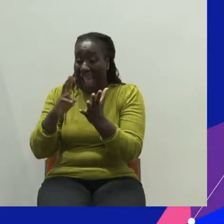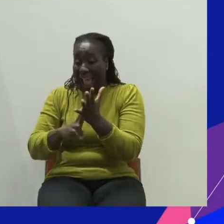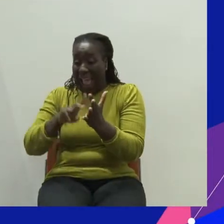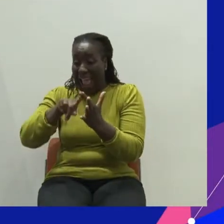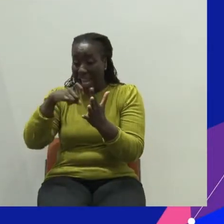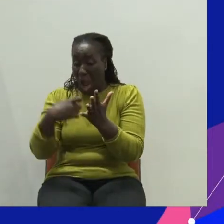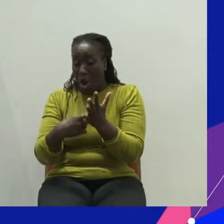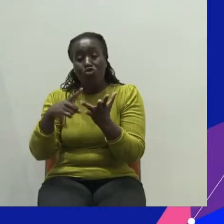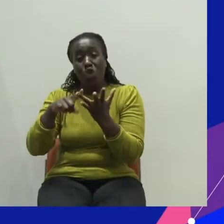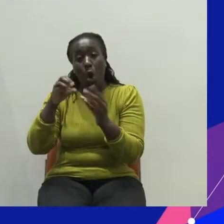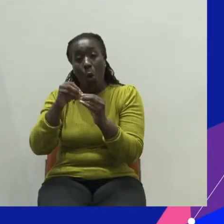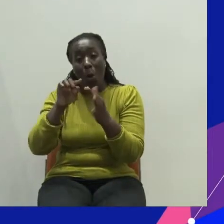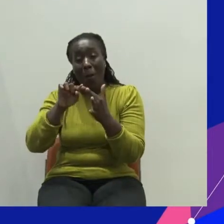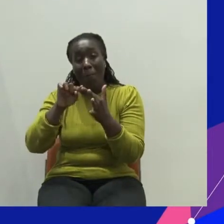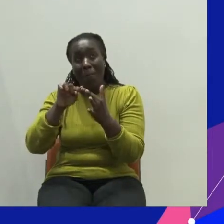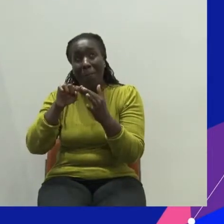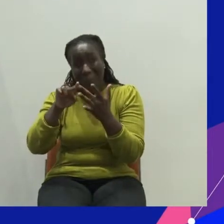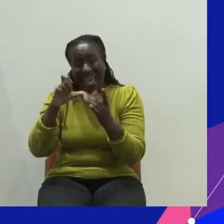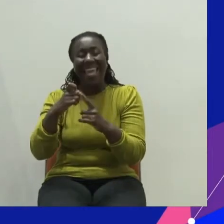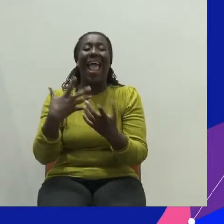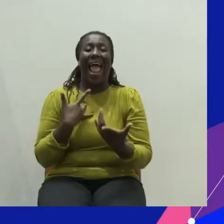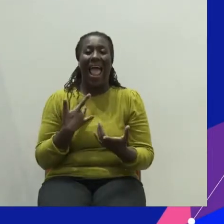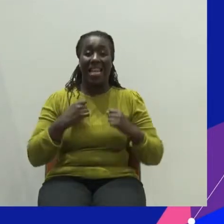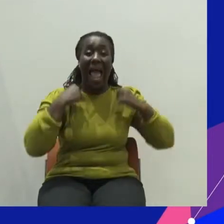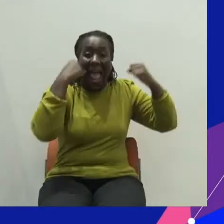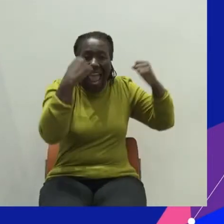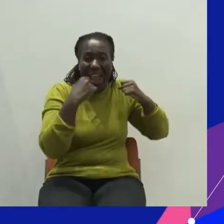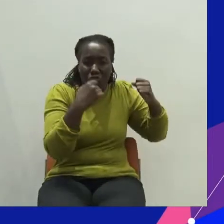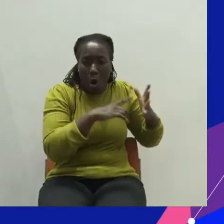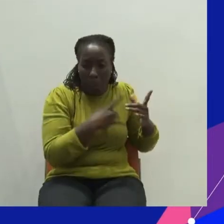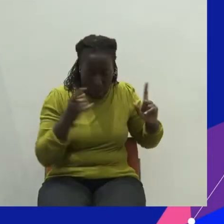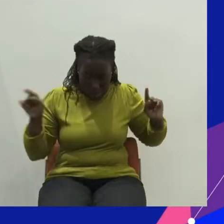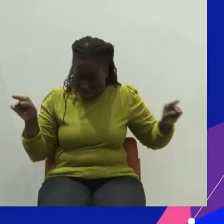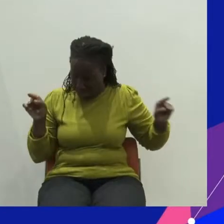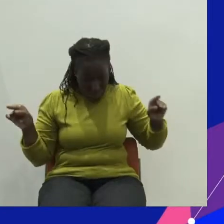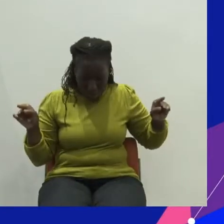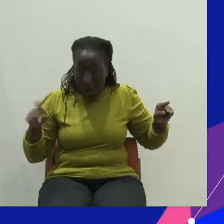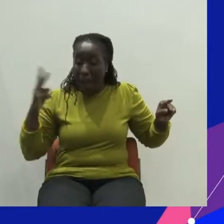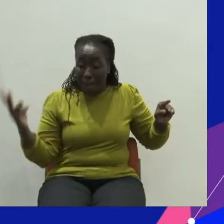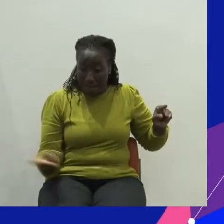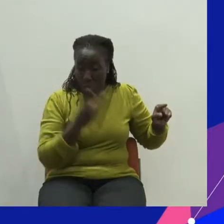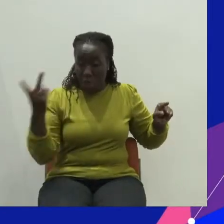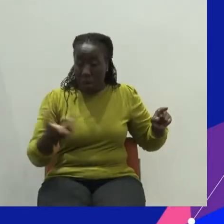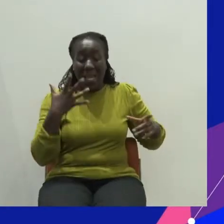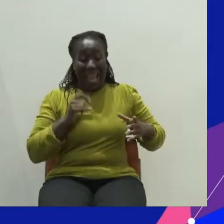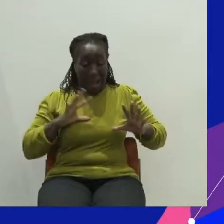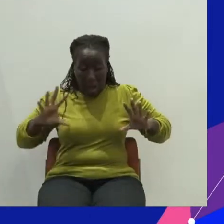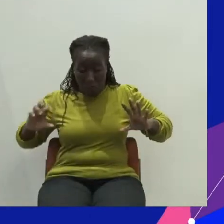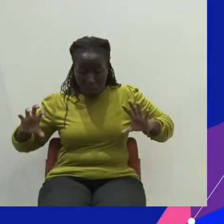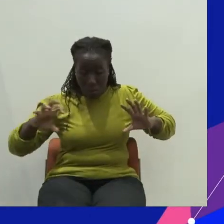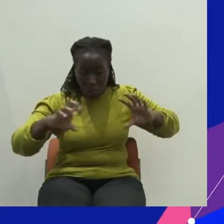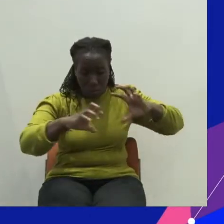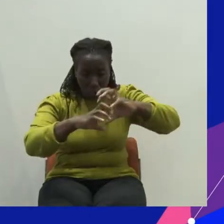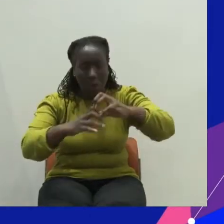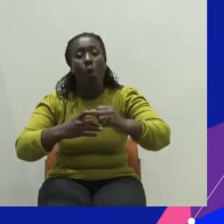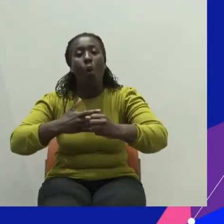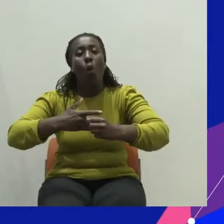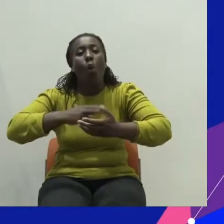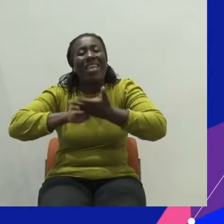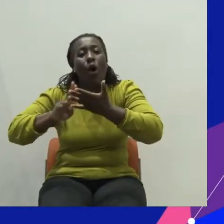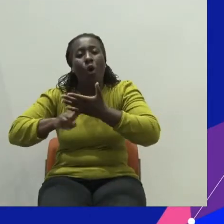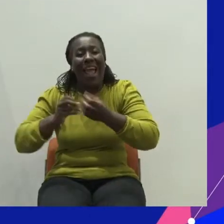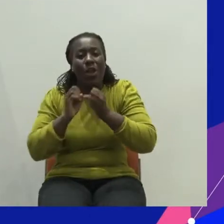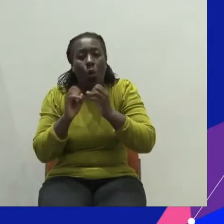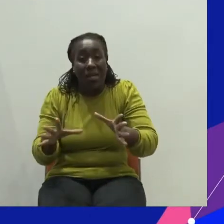that's aerobic. It switches between them to make sure that you can consume all of the organic waste that you have there. And